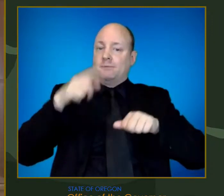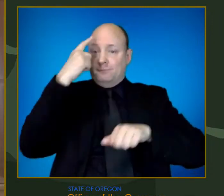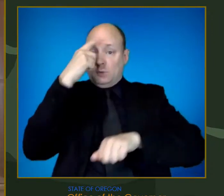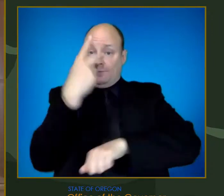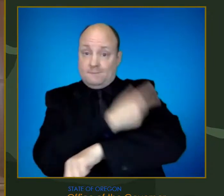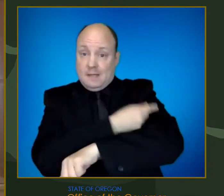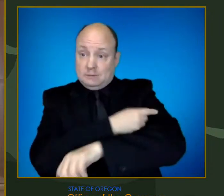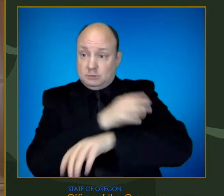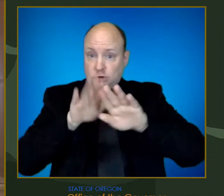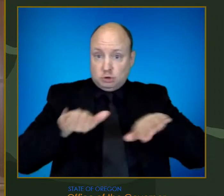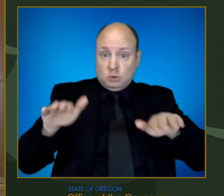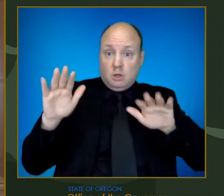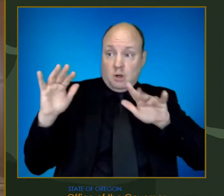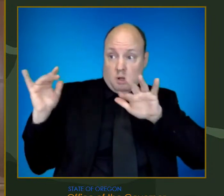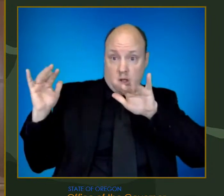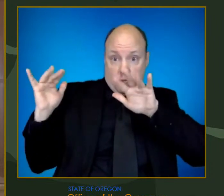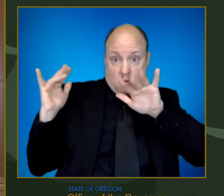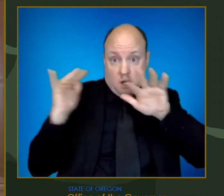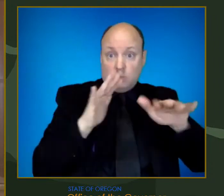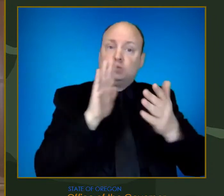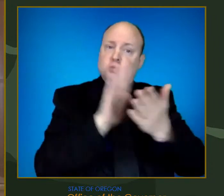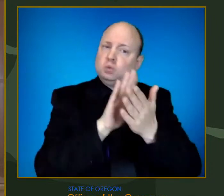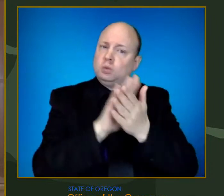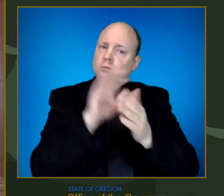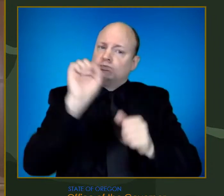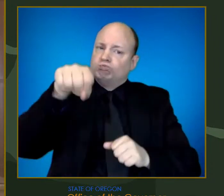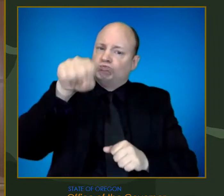can ensure that that will happen.